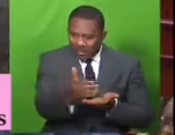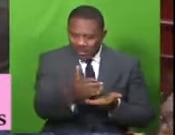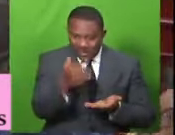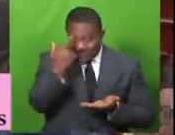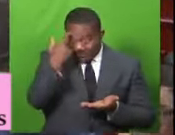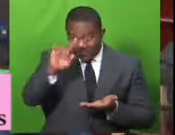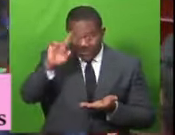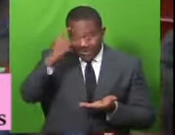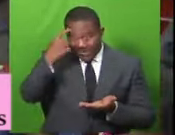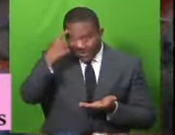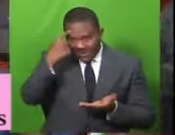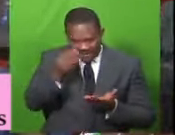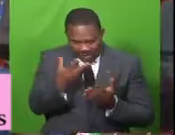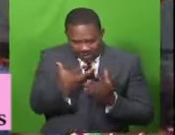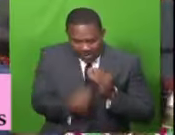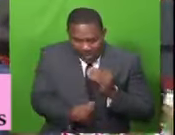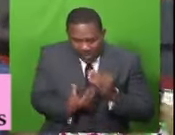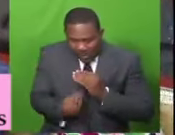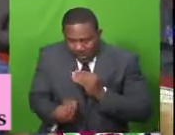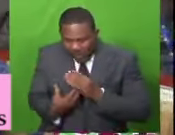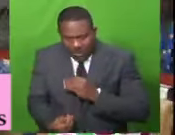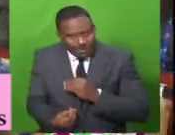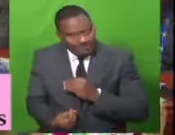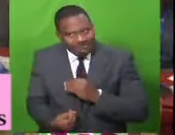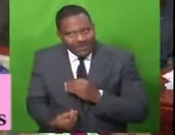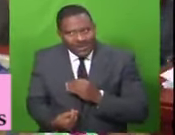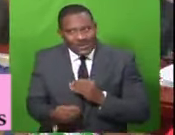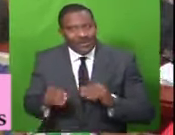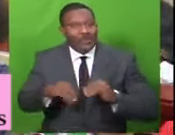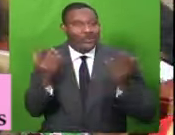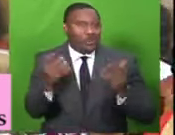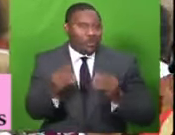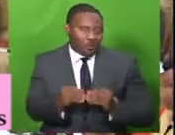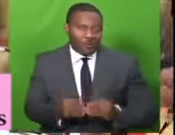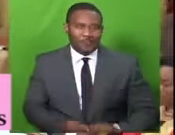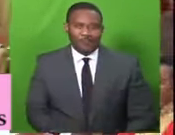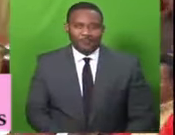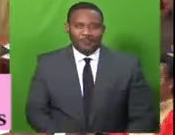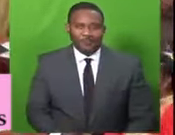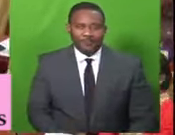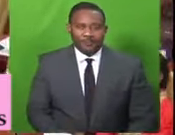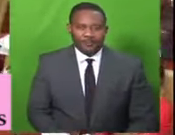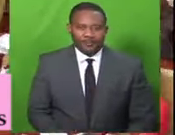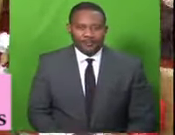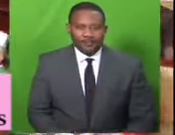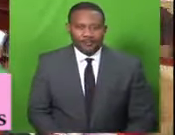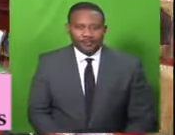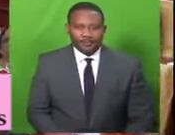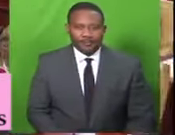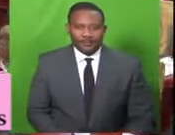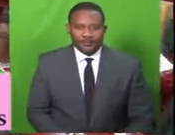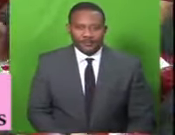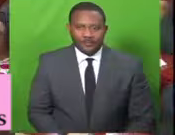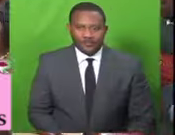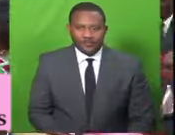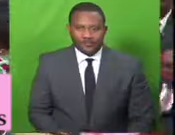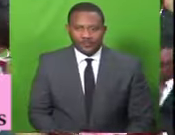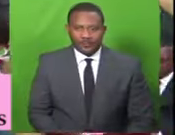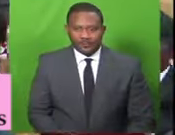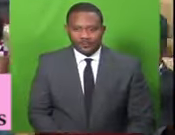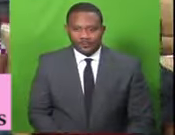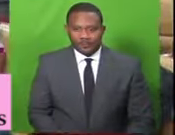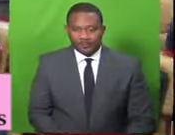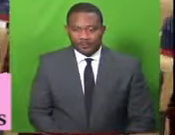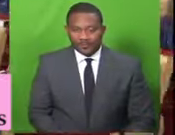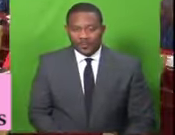and address consumer pain points in their interactions with ECG. Mr. Speaker, we continue the